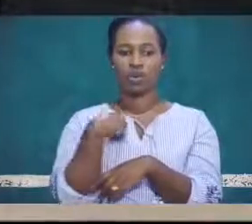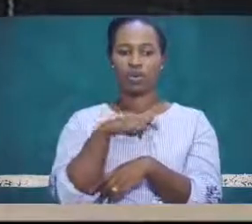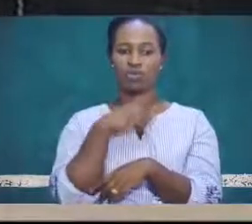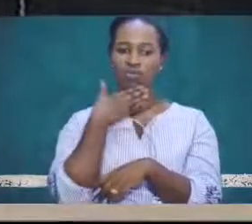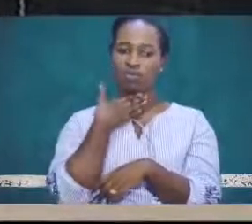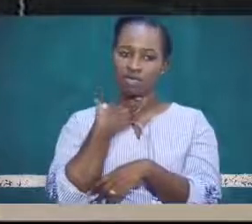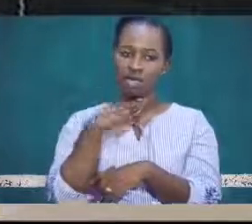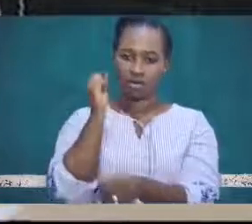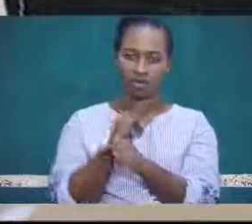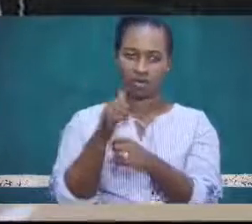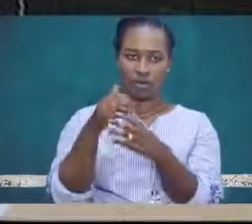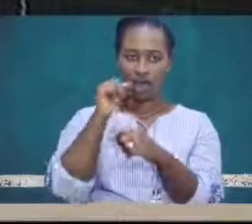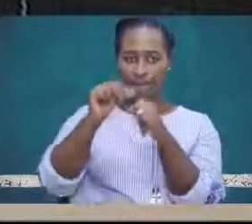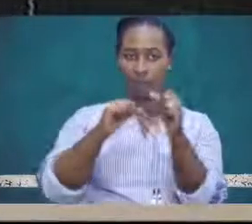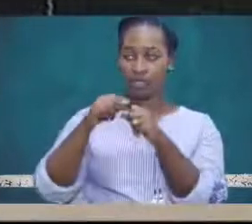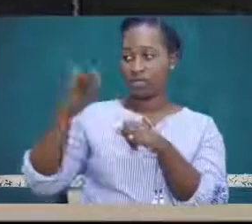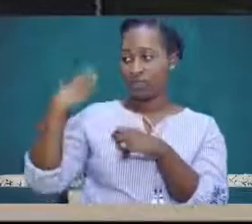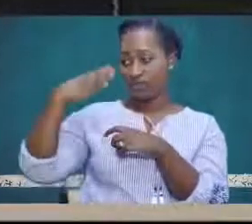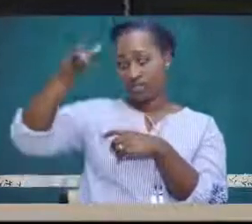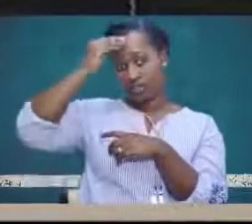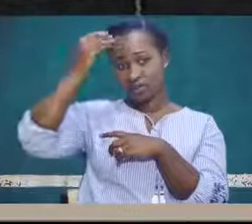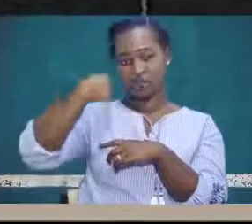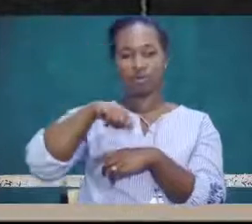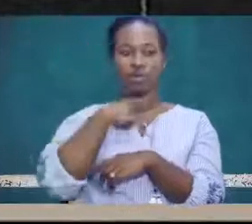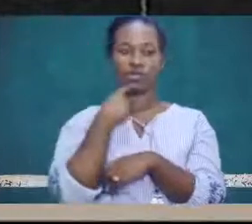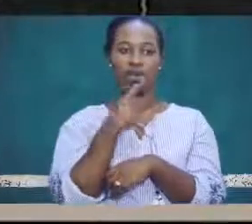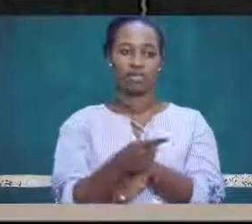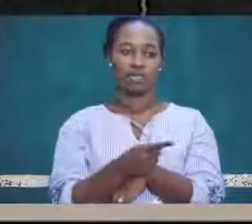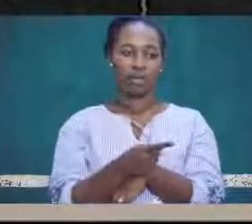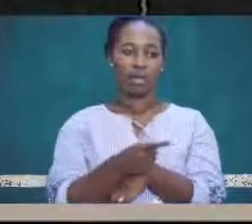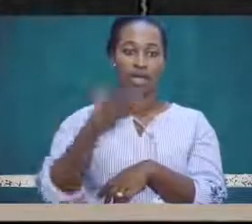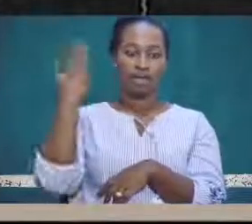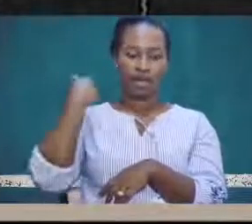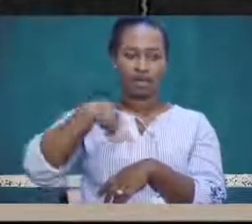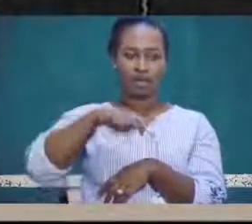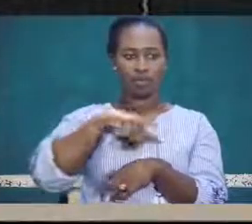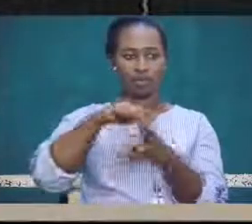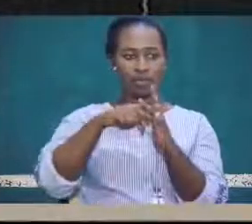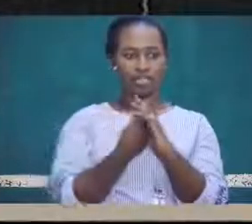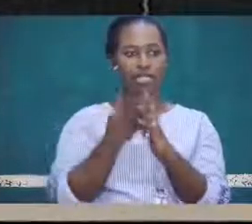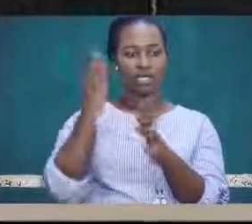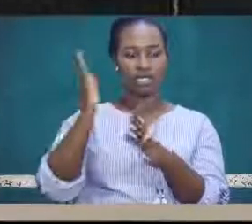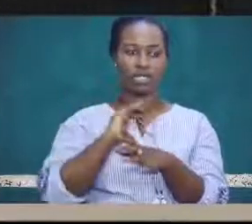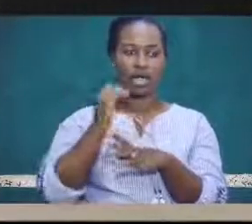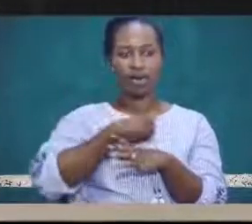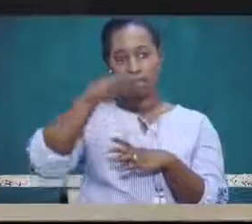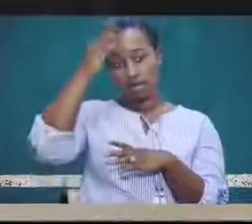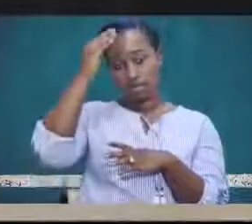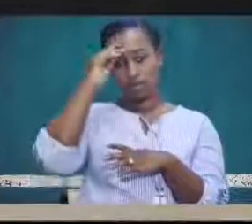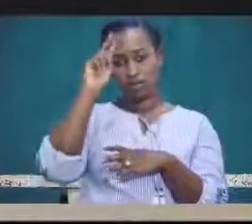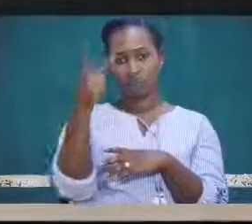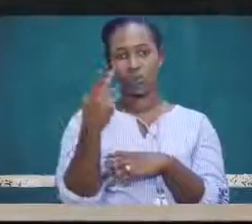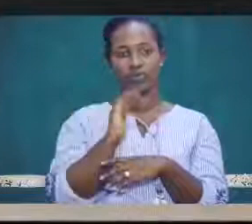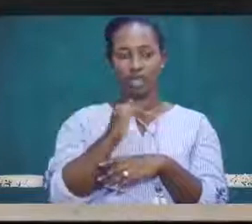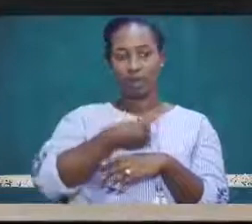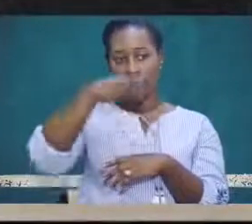the previous lesson that we talked about. Previously, we started, because this is our lesson 2. Our lesson 1, we are talking